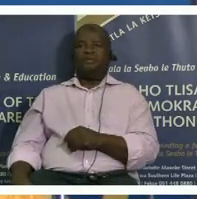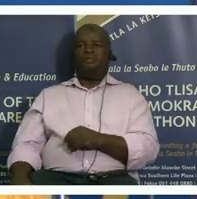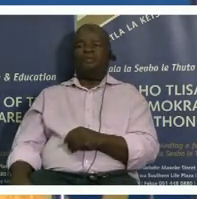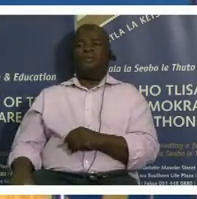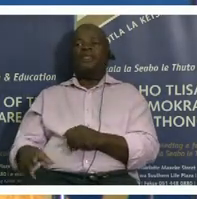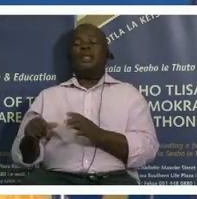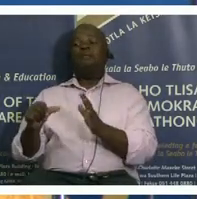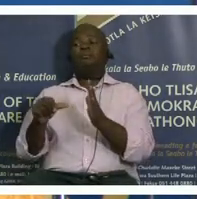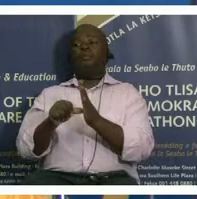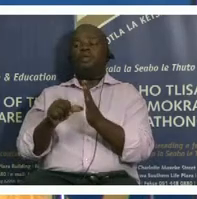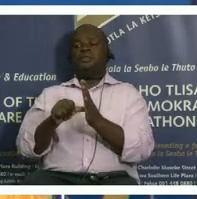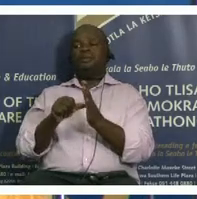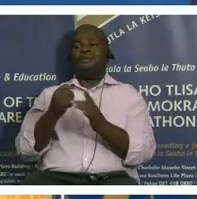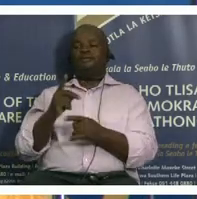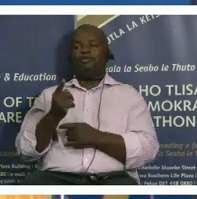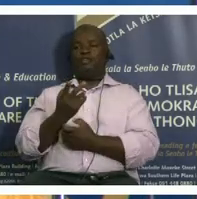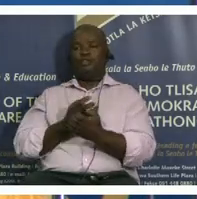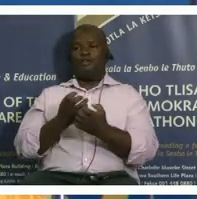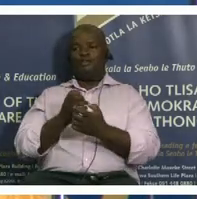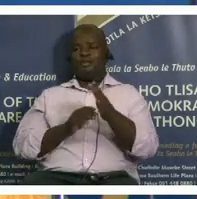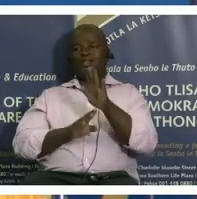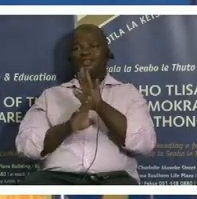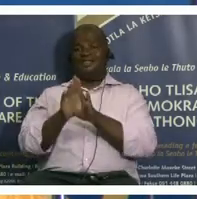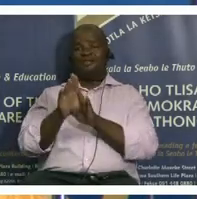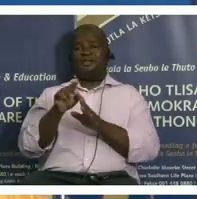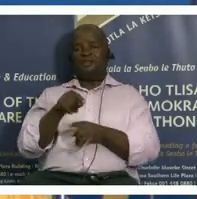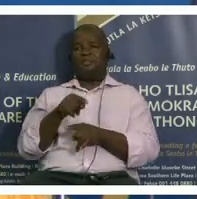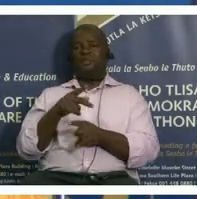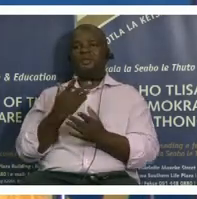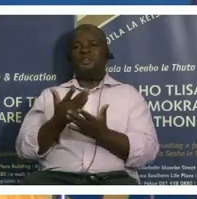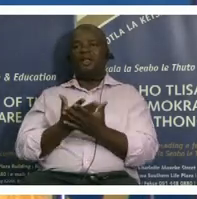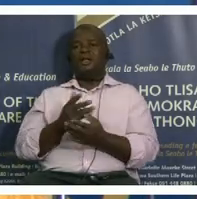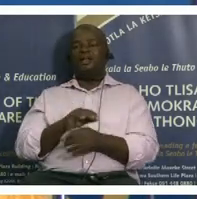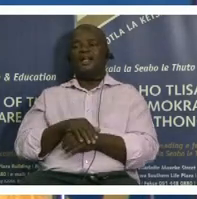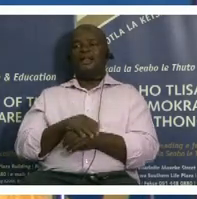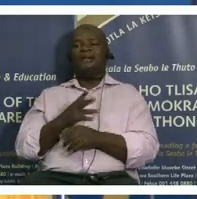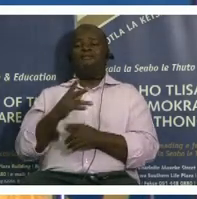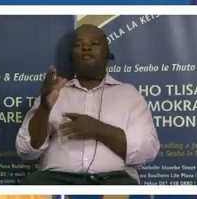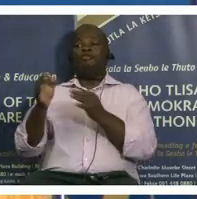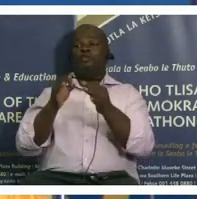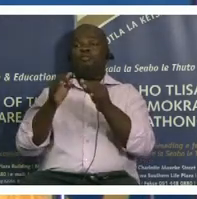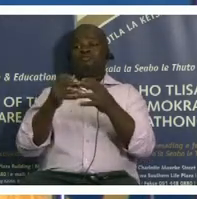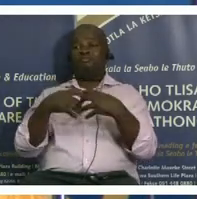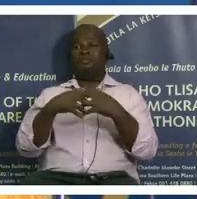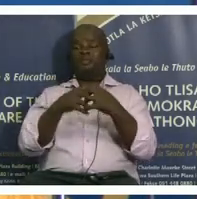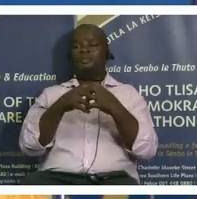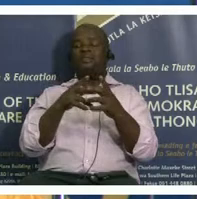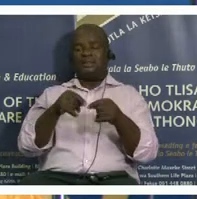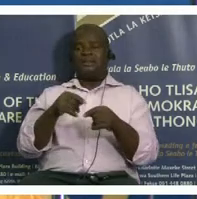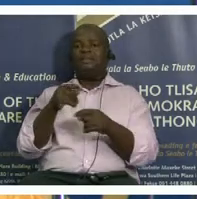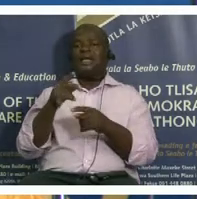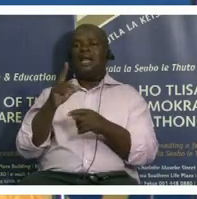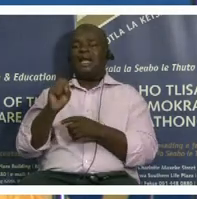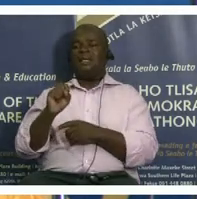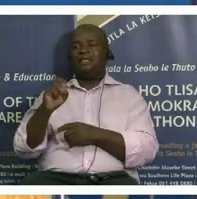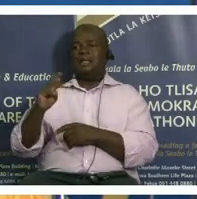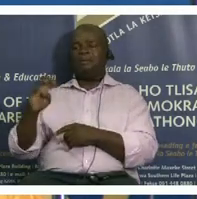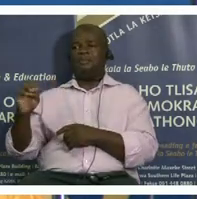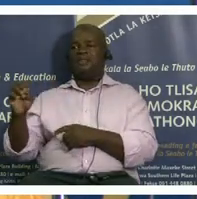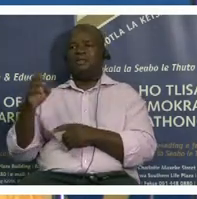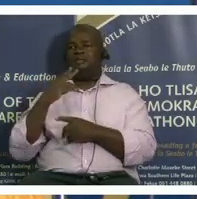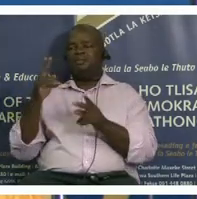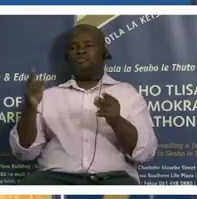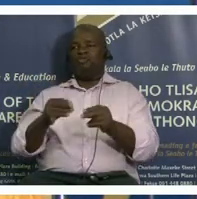key drivers of economic growth and job creation is our small and medium enterprises. In the